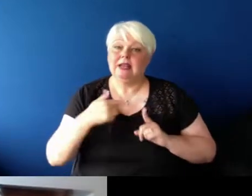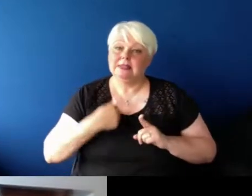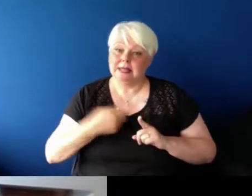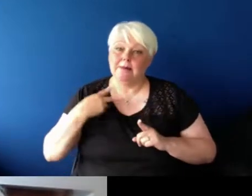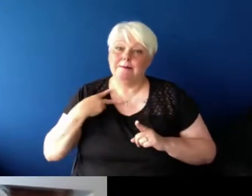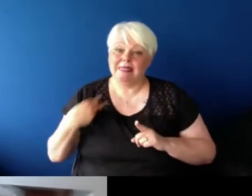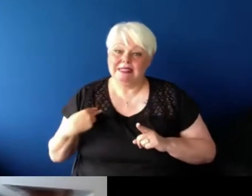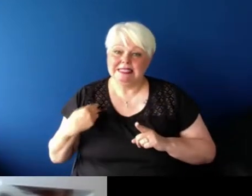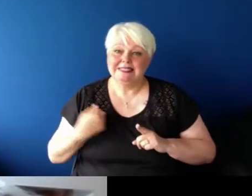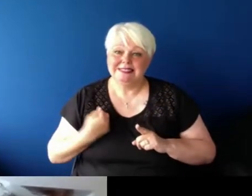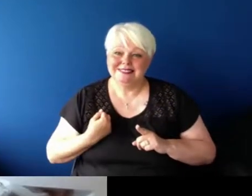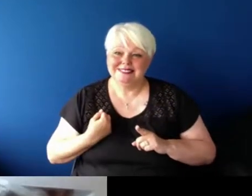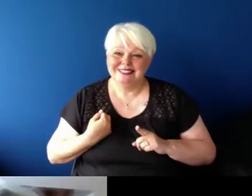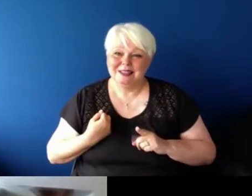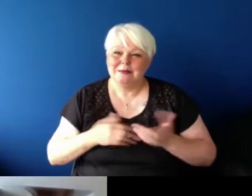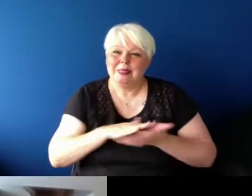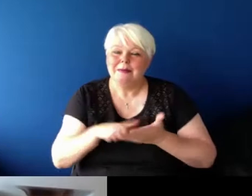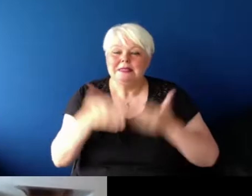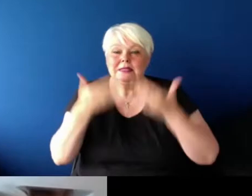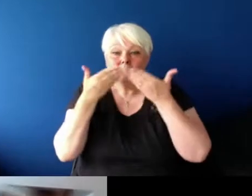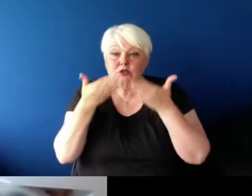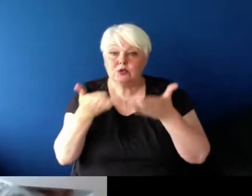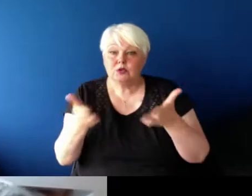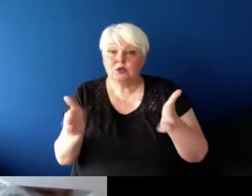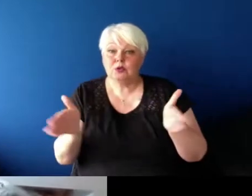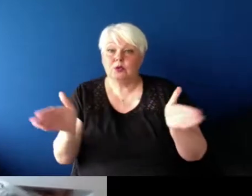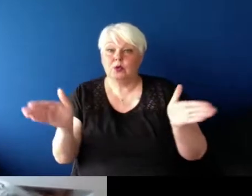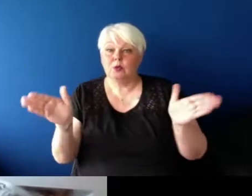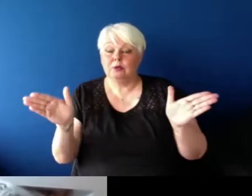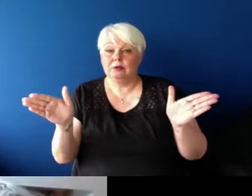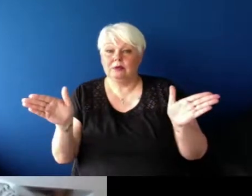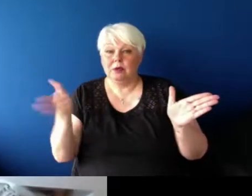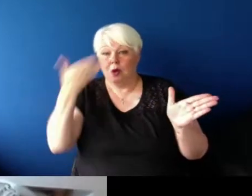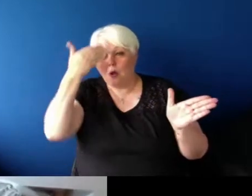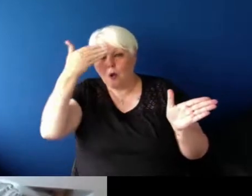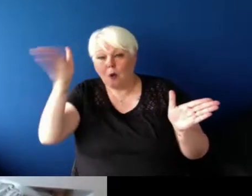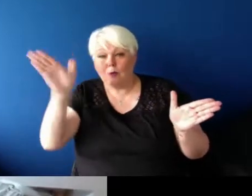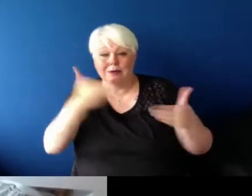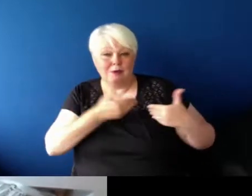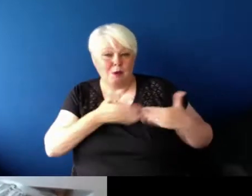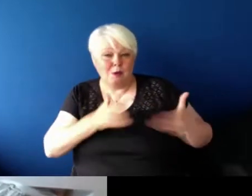in a sense, gives the scope for being open to many, many others.